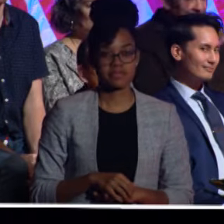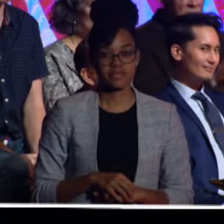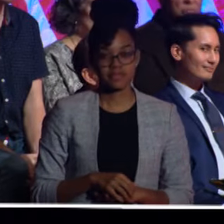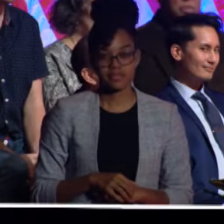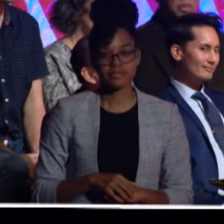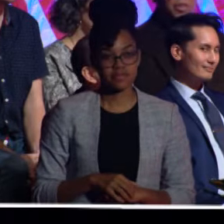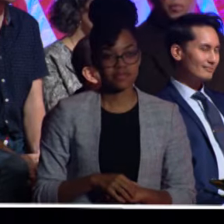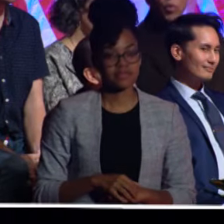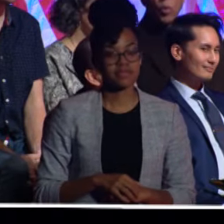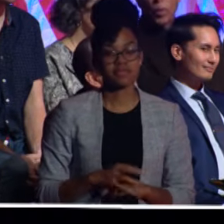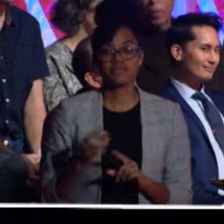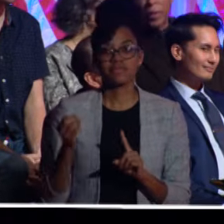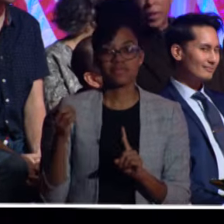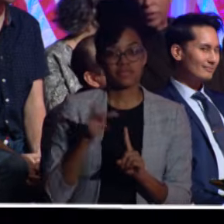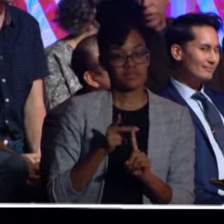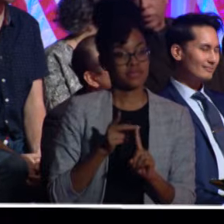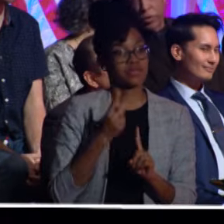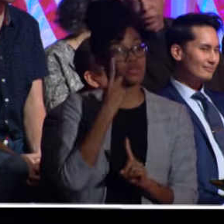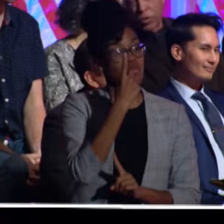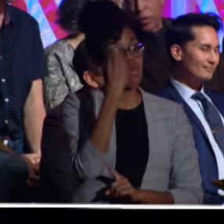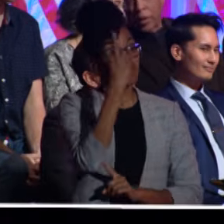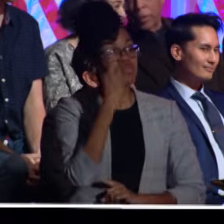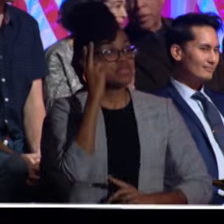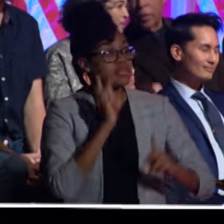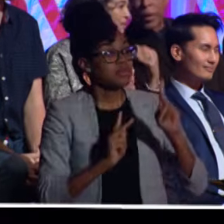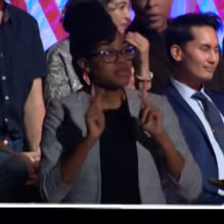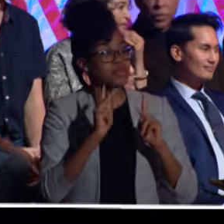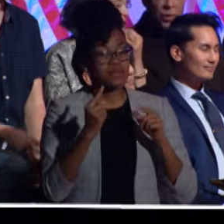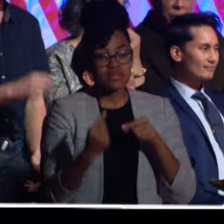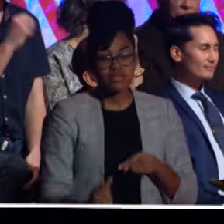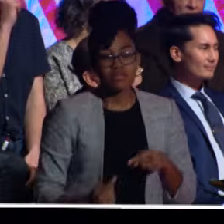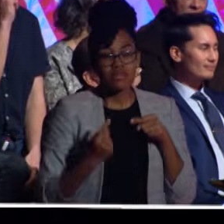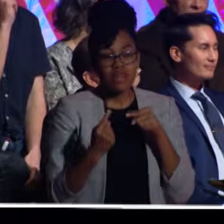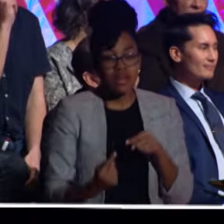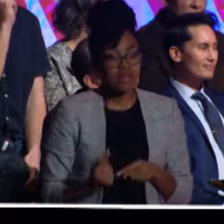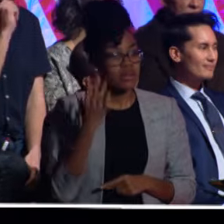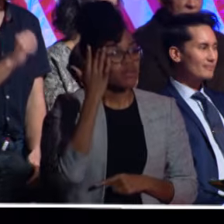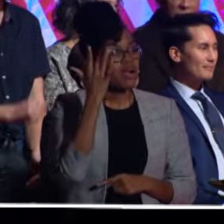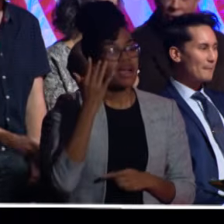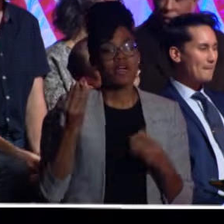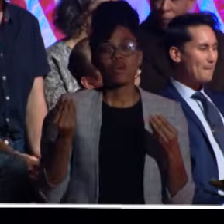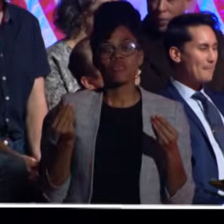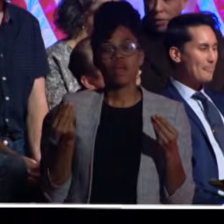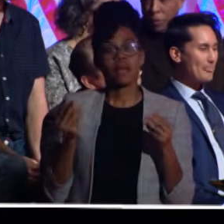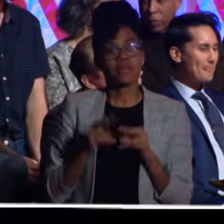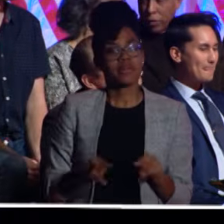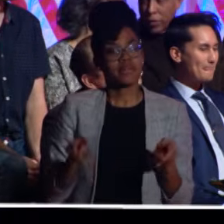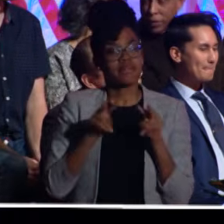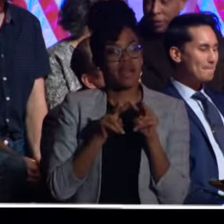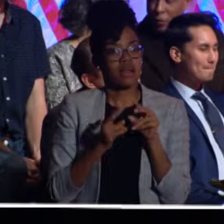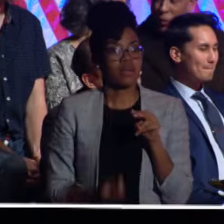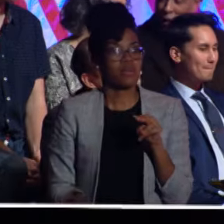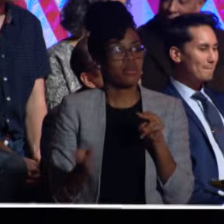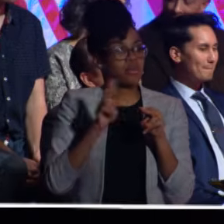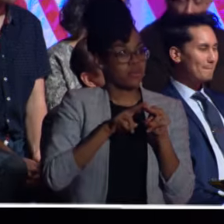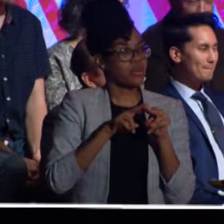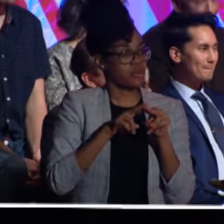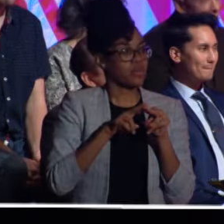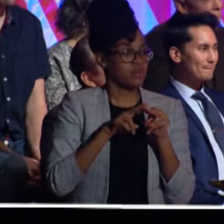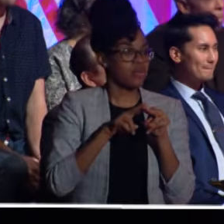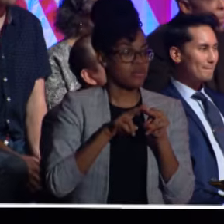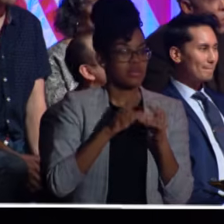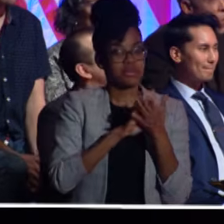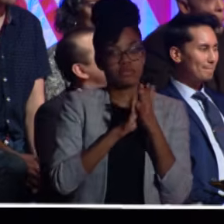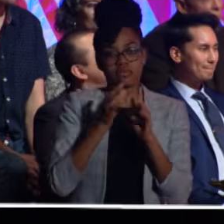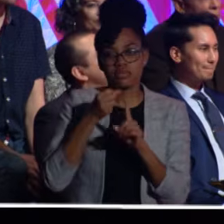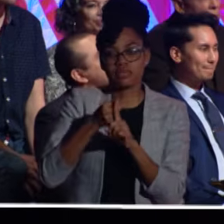One reason that people are struggling is that with higher property values have come higher taxes. And I hear it from seniors